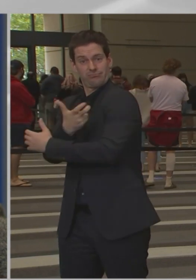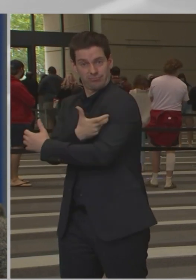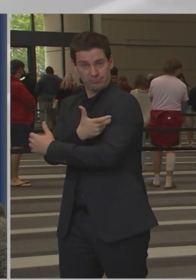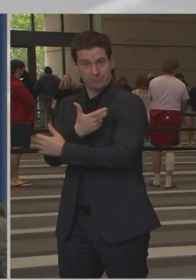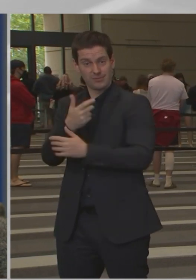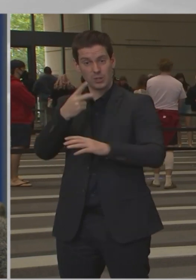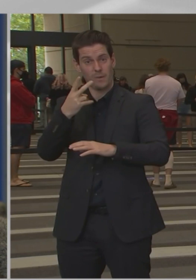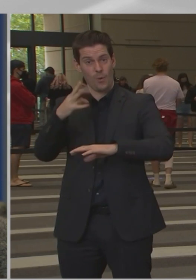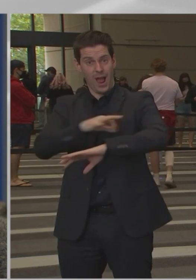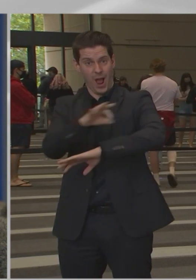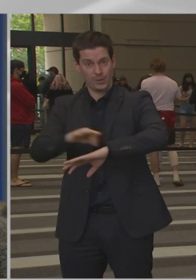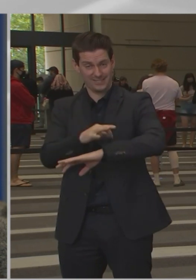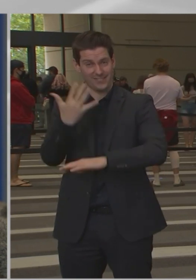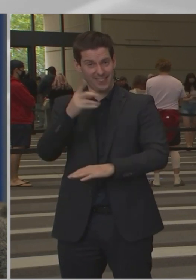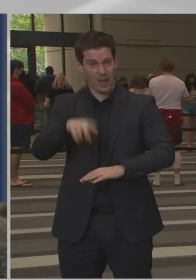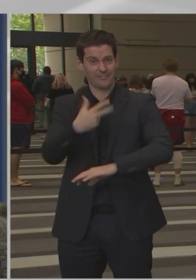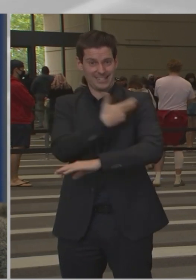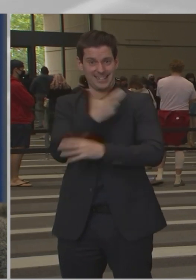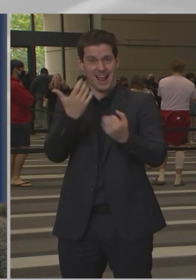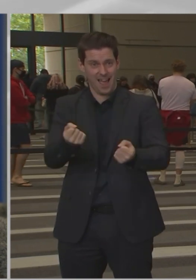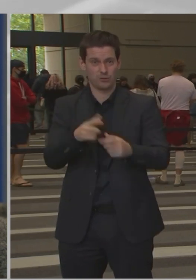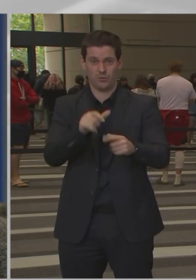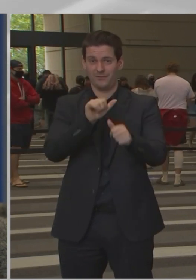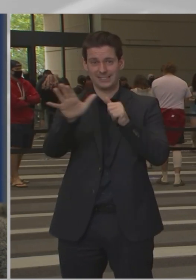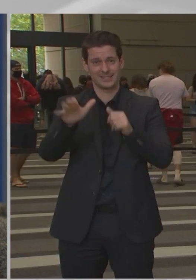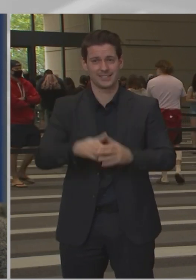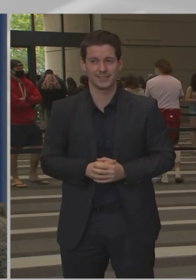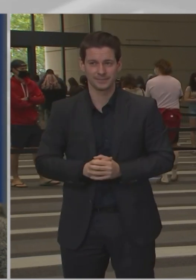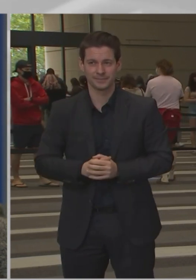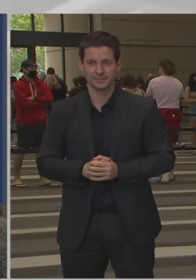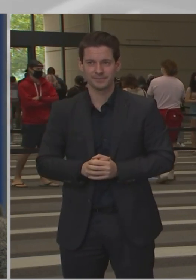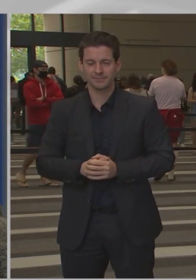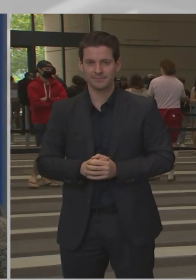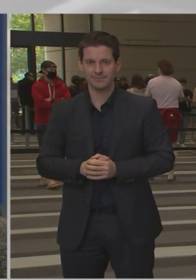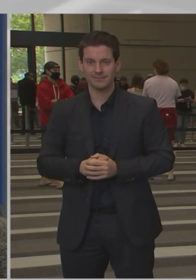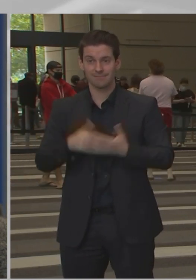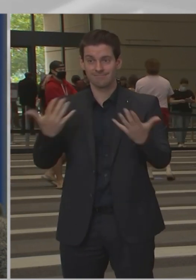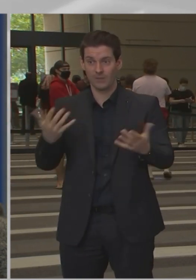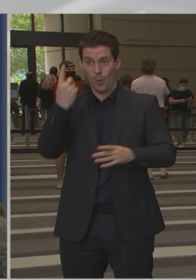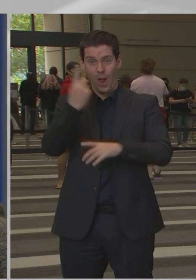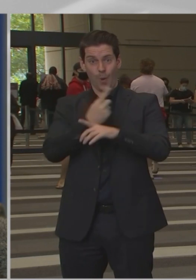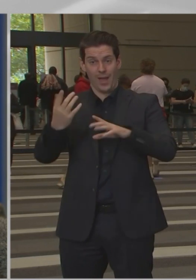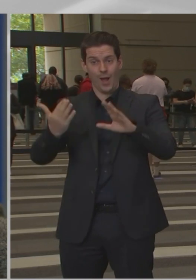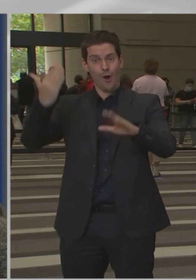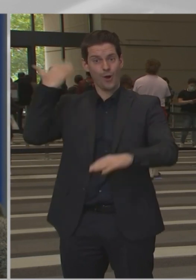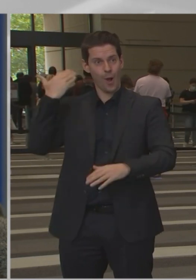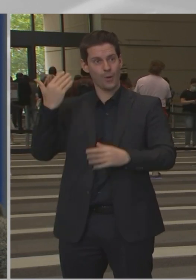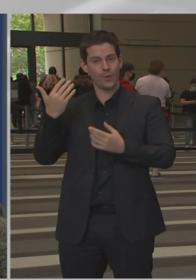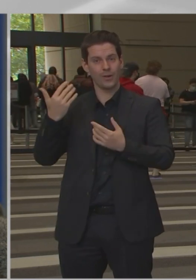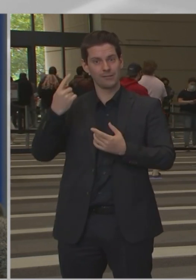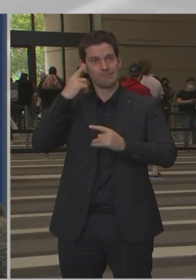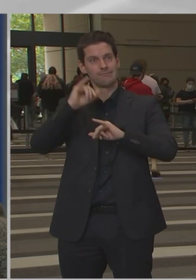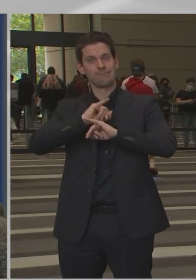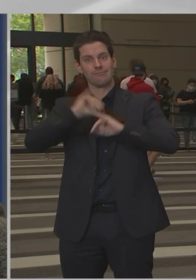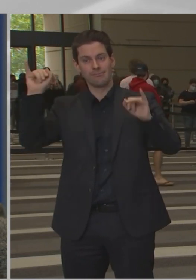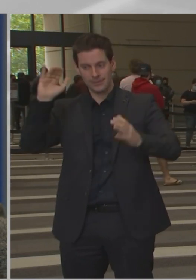a week ago we would be in this position today? So well done, Queensland. It's absolutely tremendous. Now we've